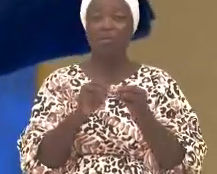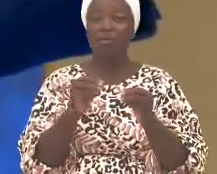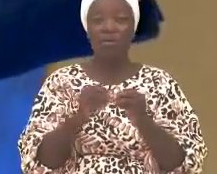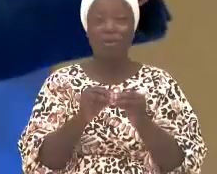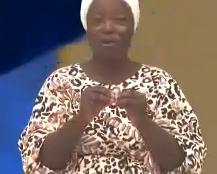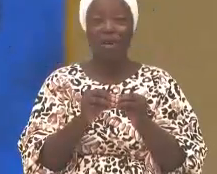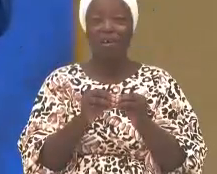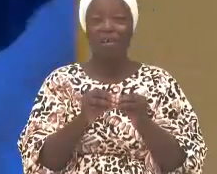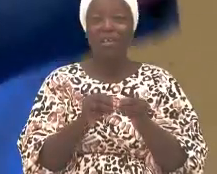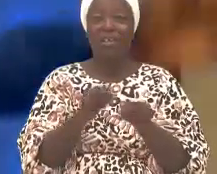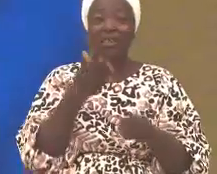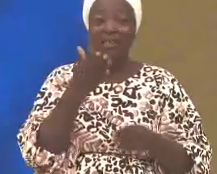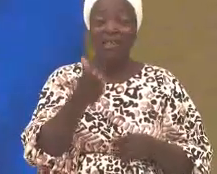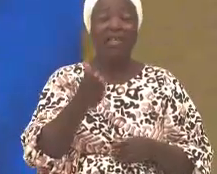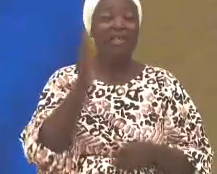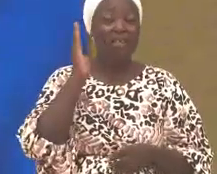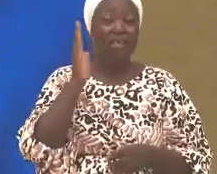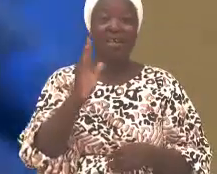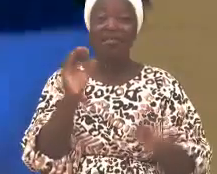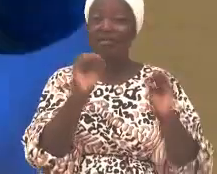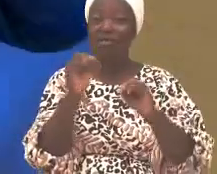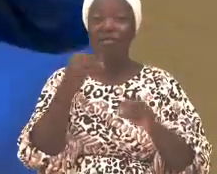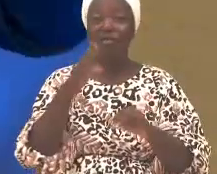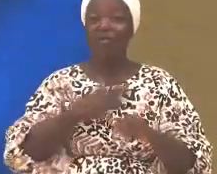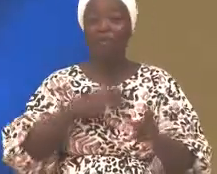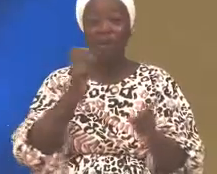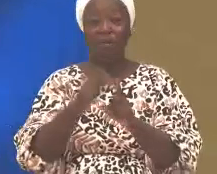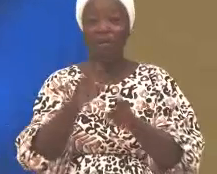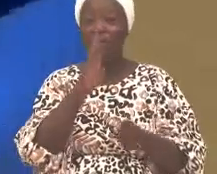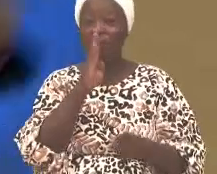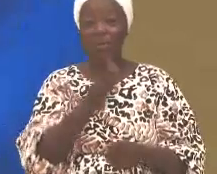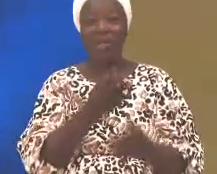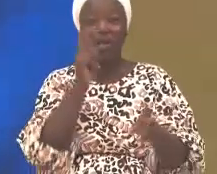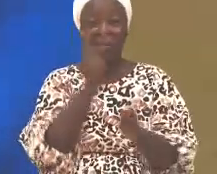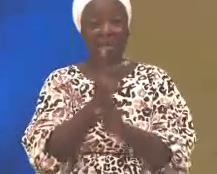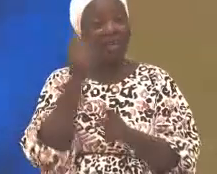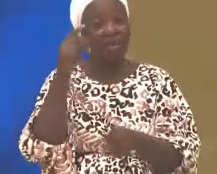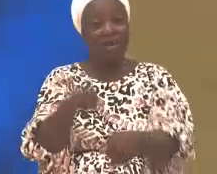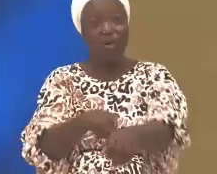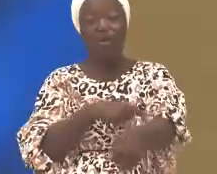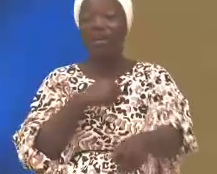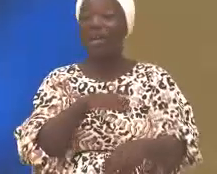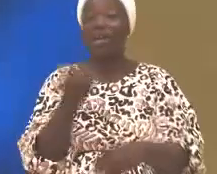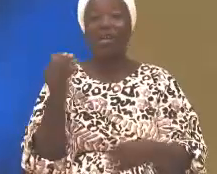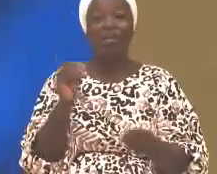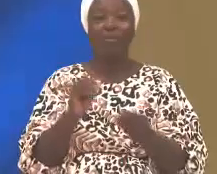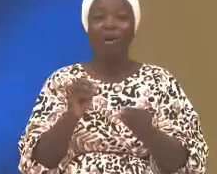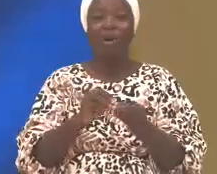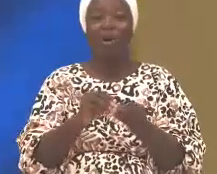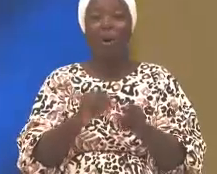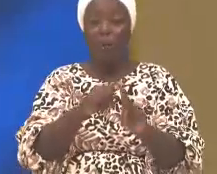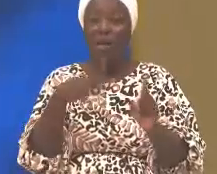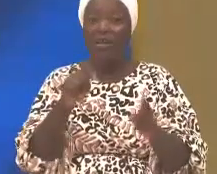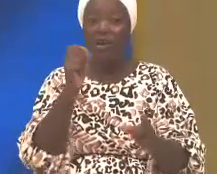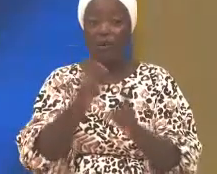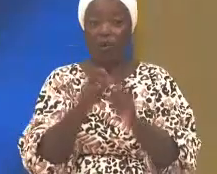my words be delayed anymore. But the words which I have